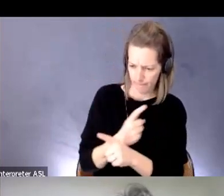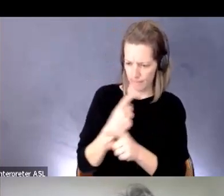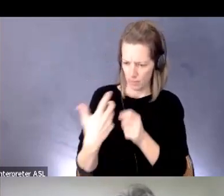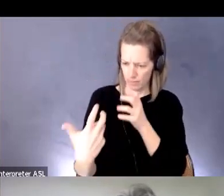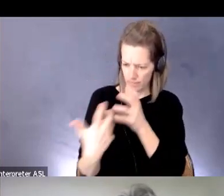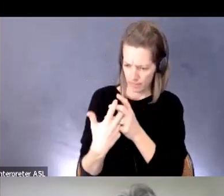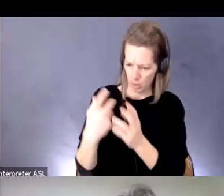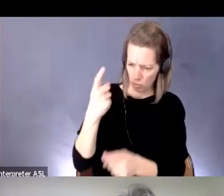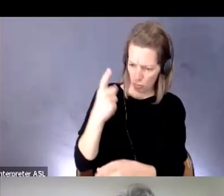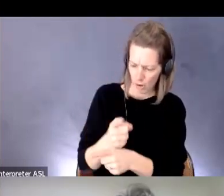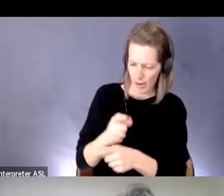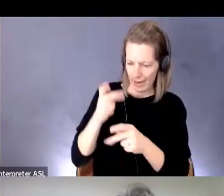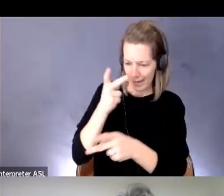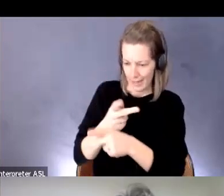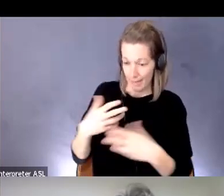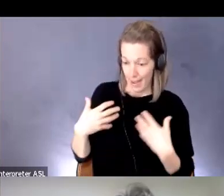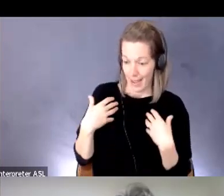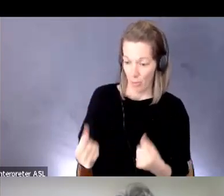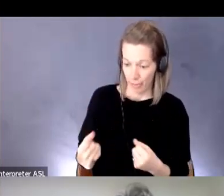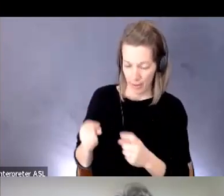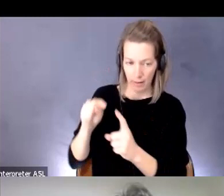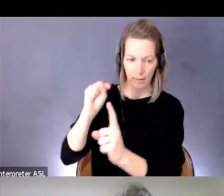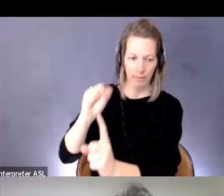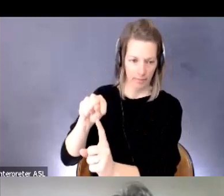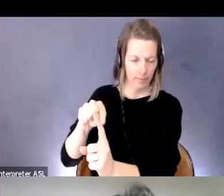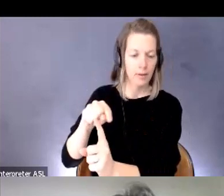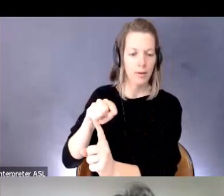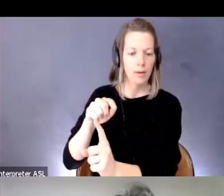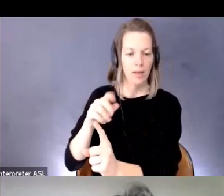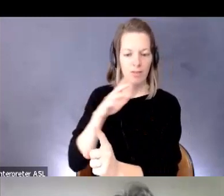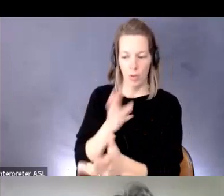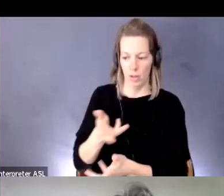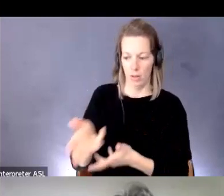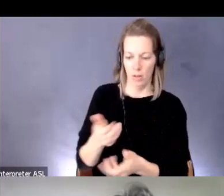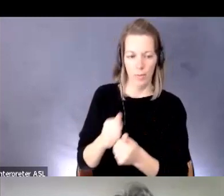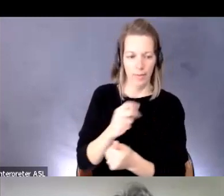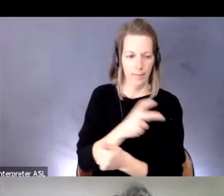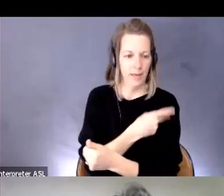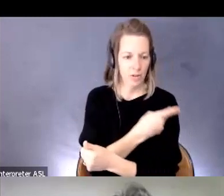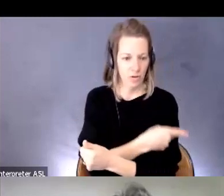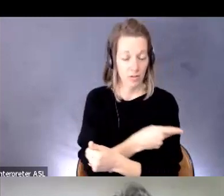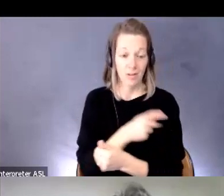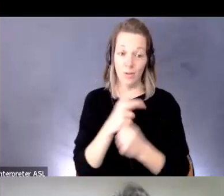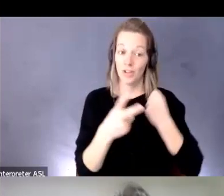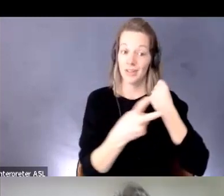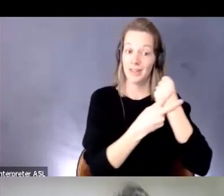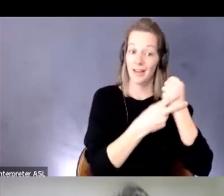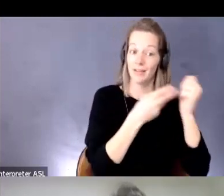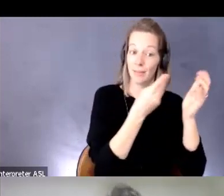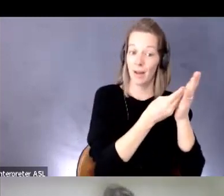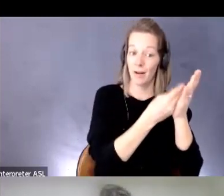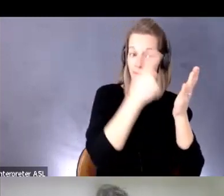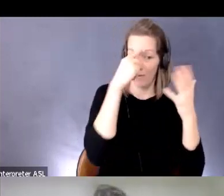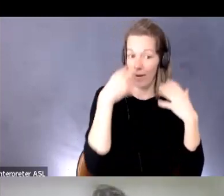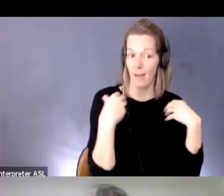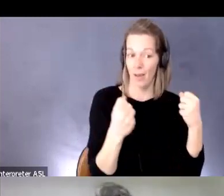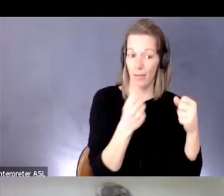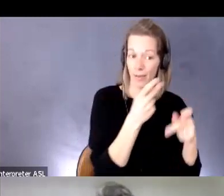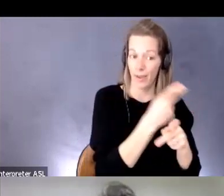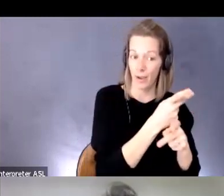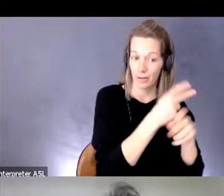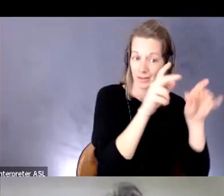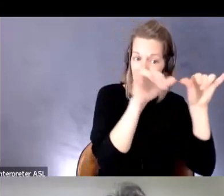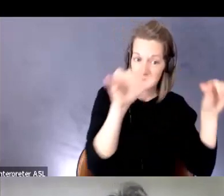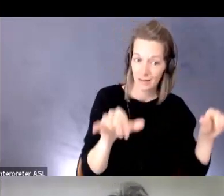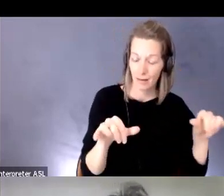healthy, which ultimately saves money for the healthcare system and improves quality of life.